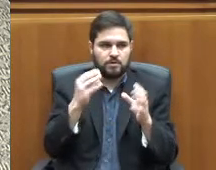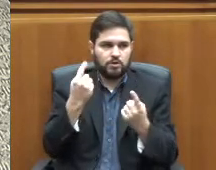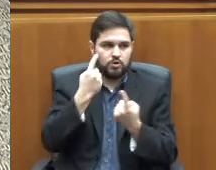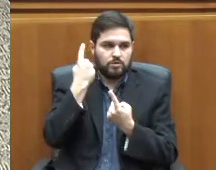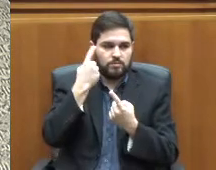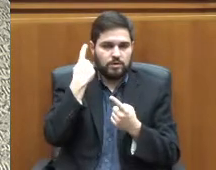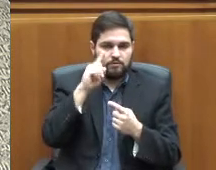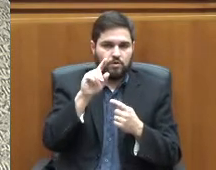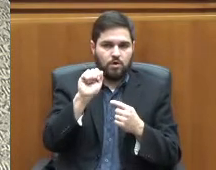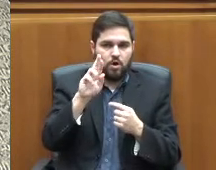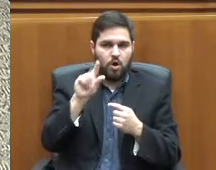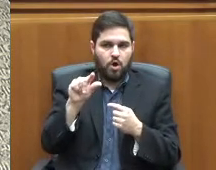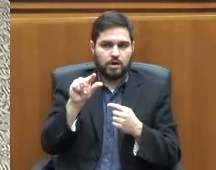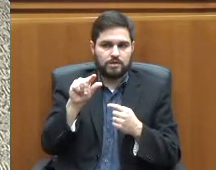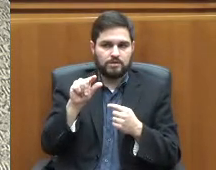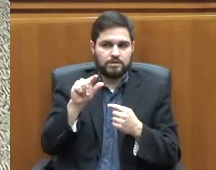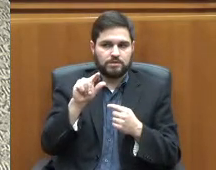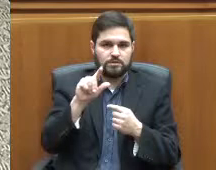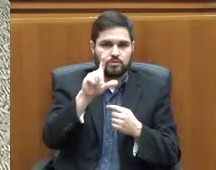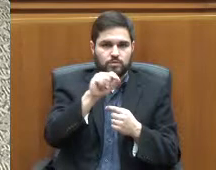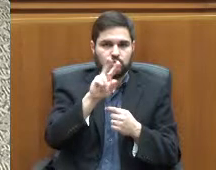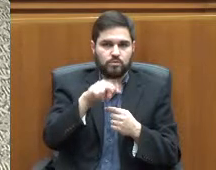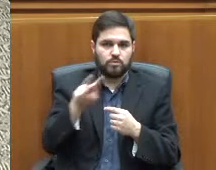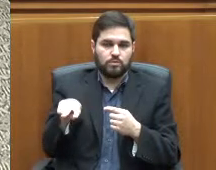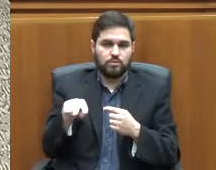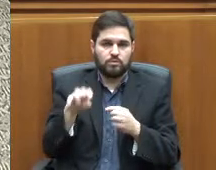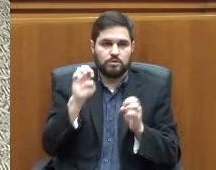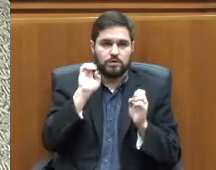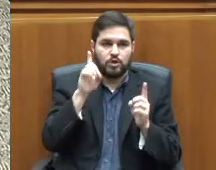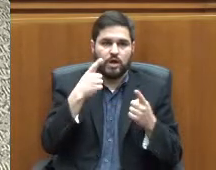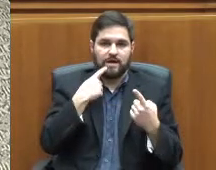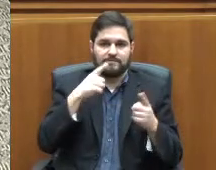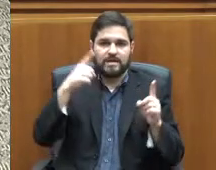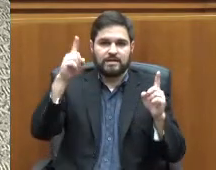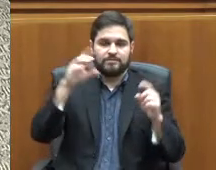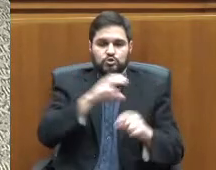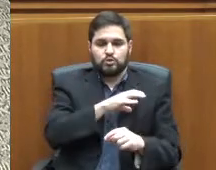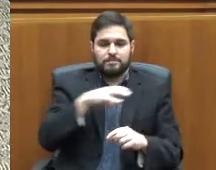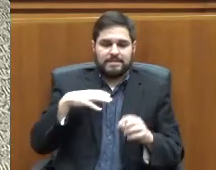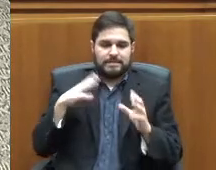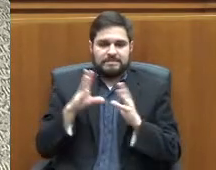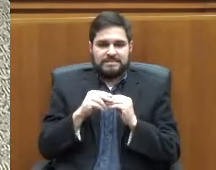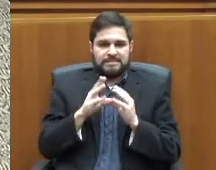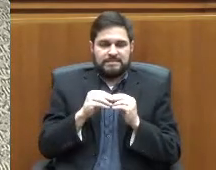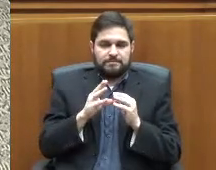at the August 2022 Educator Effectiveness Committee meeting.